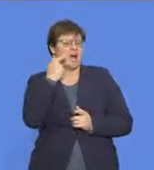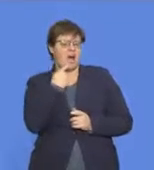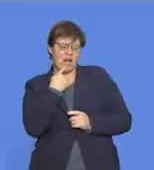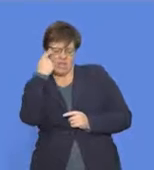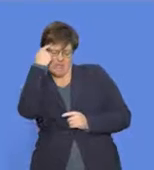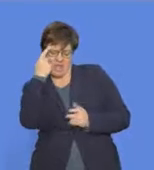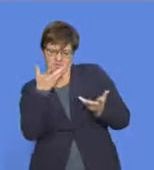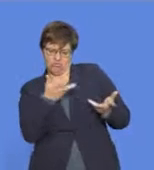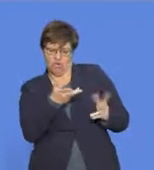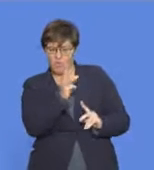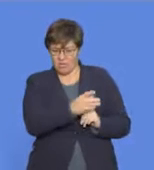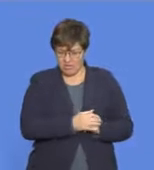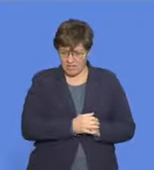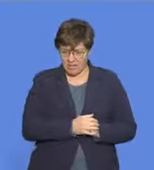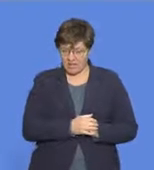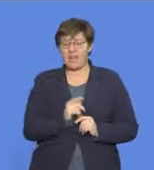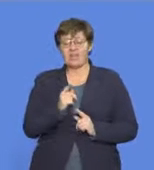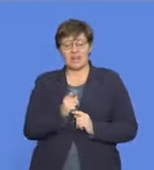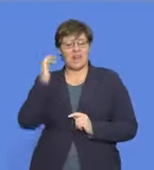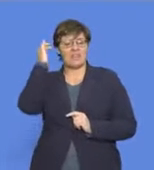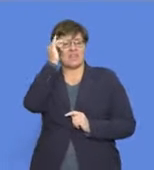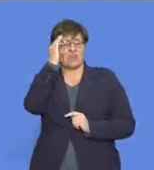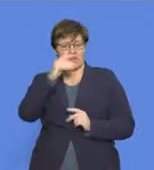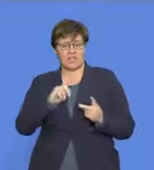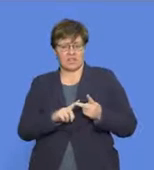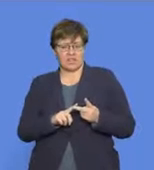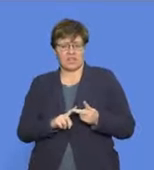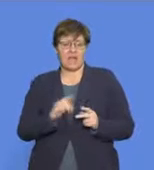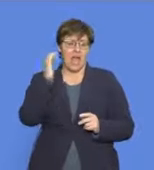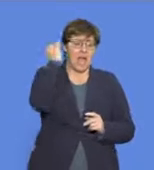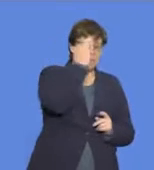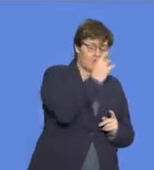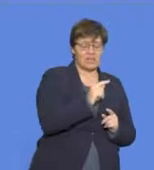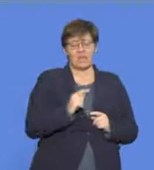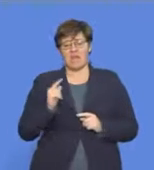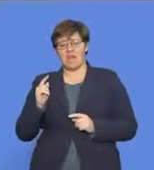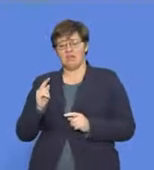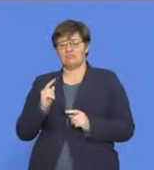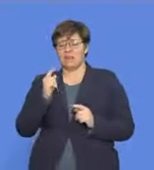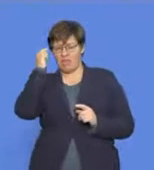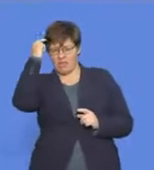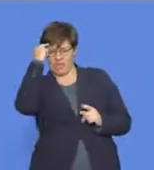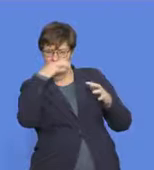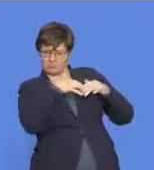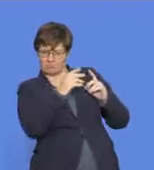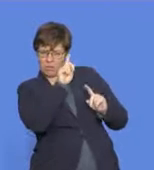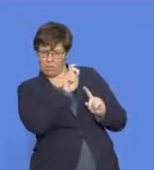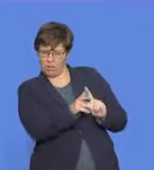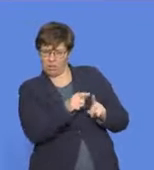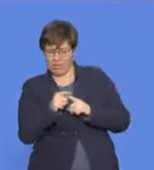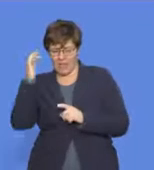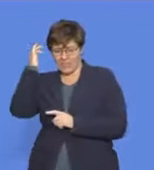theory. And then we're going to also have a look at the difference between a hypothesis and a theory. We're going to also look at